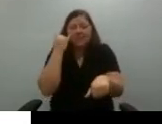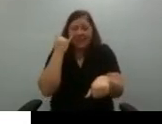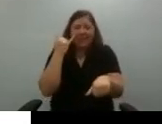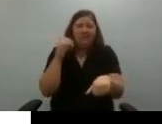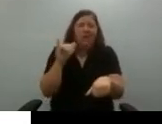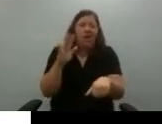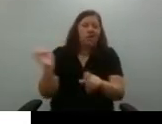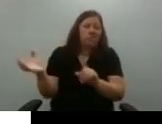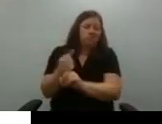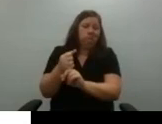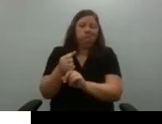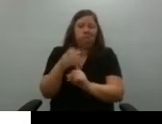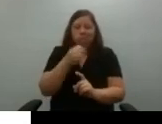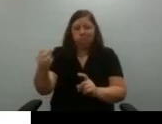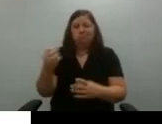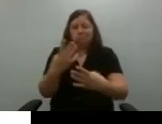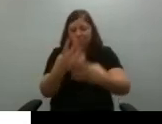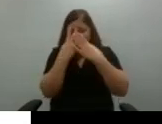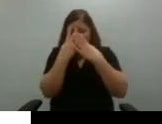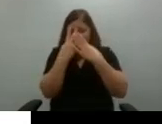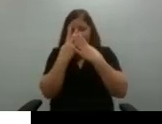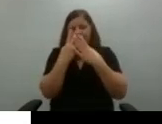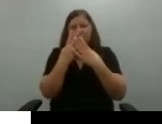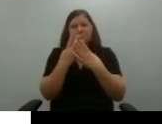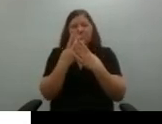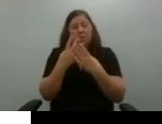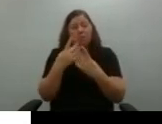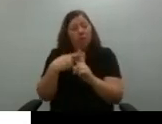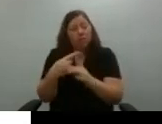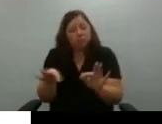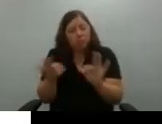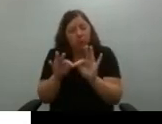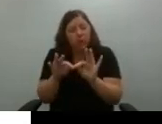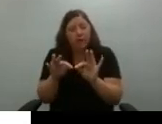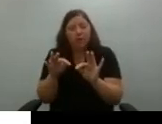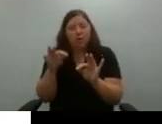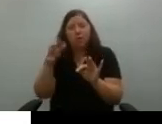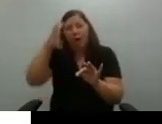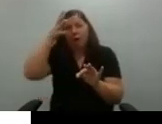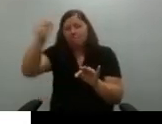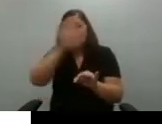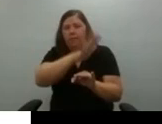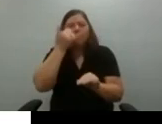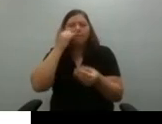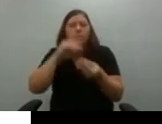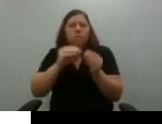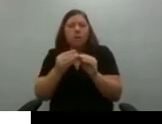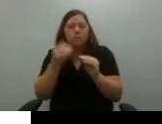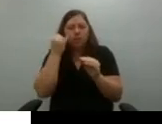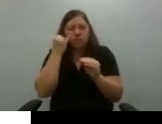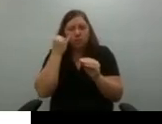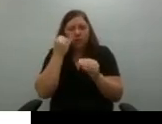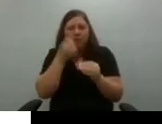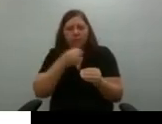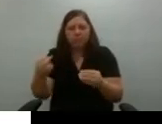it's a good idea to have this person's phone number memorized so you can call them from the detention facility. And